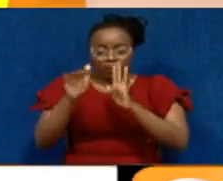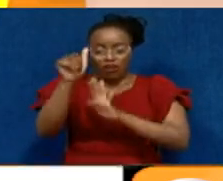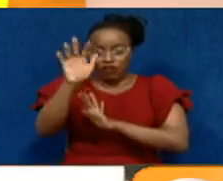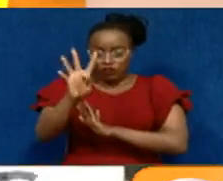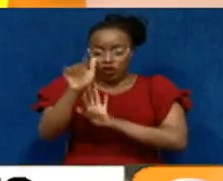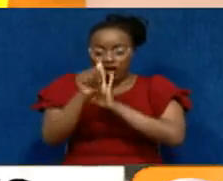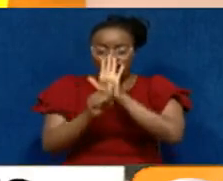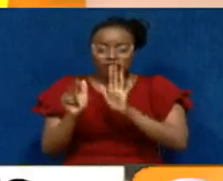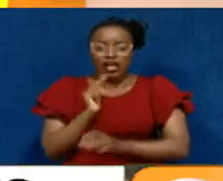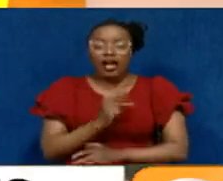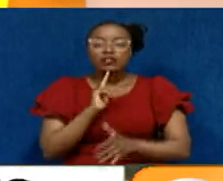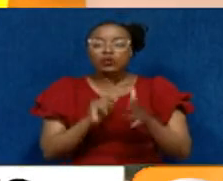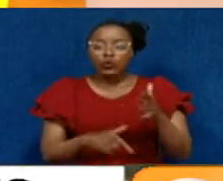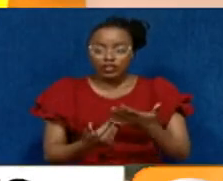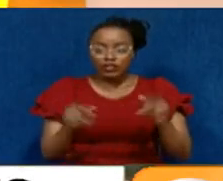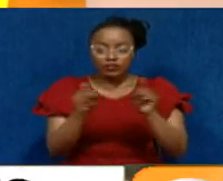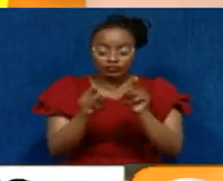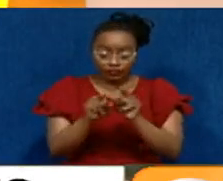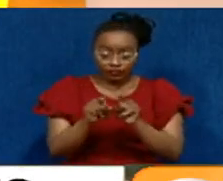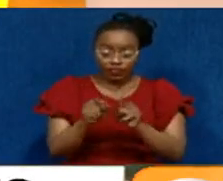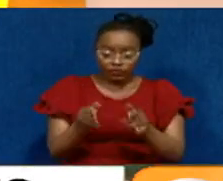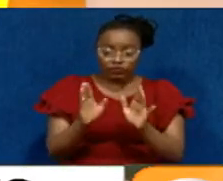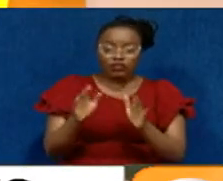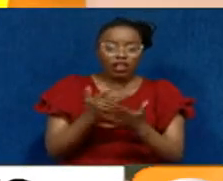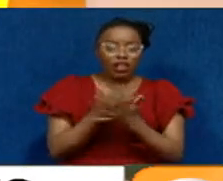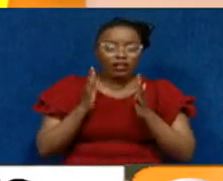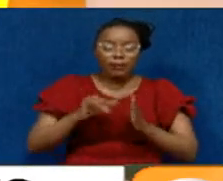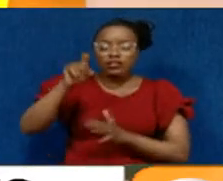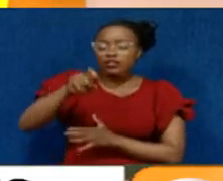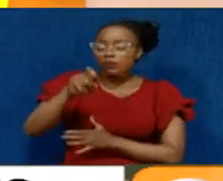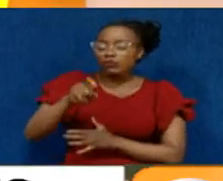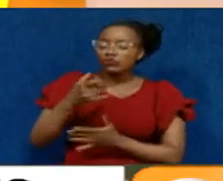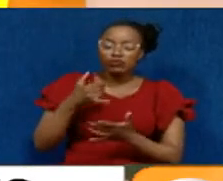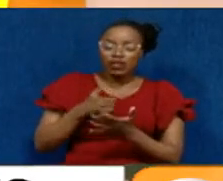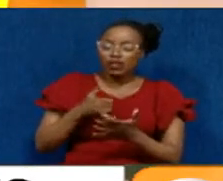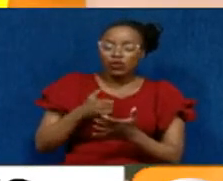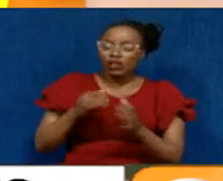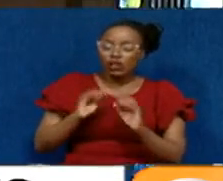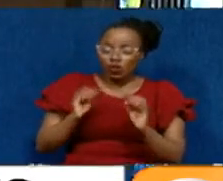agenda, we also say with the same breath that no one should be left behind.